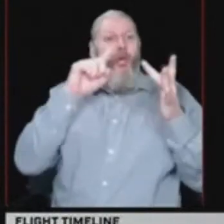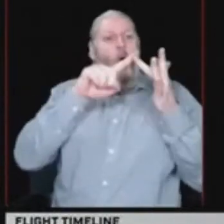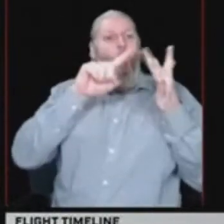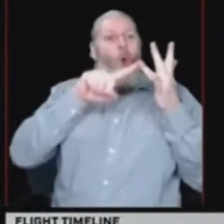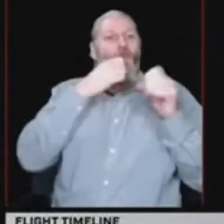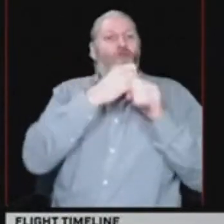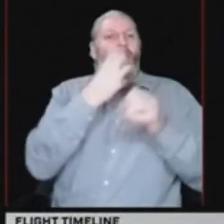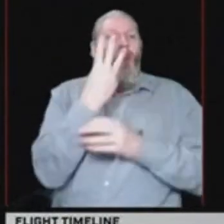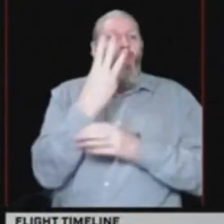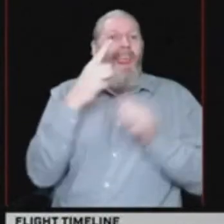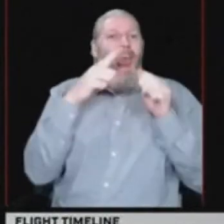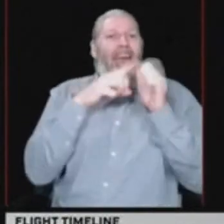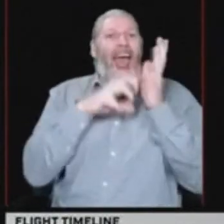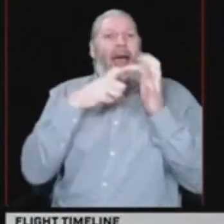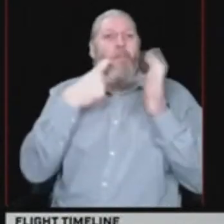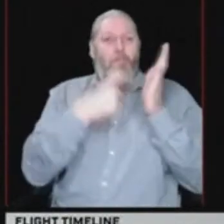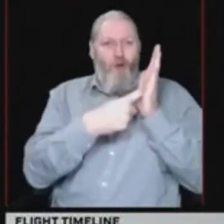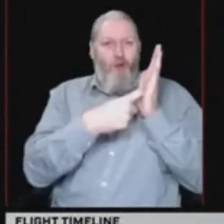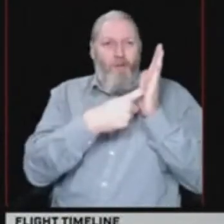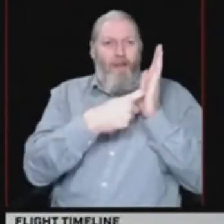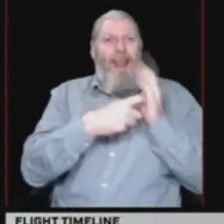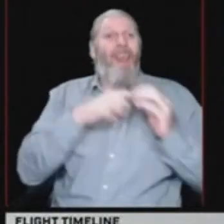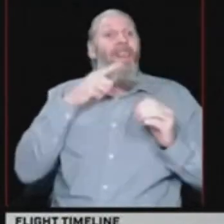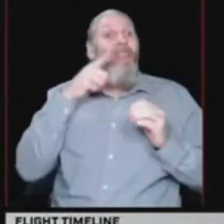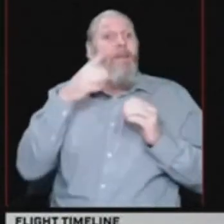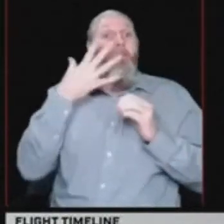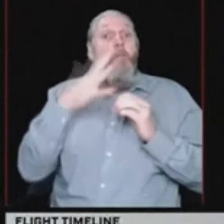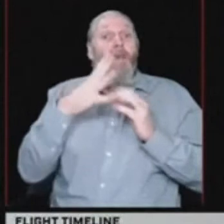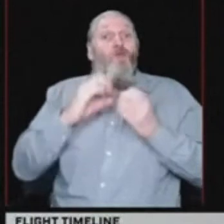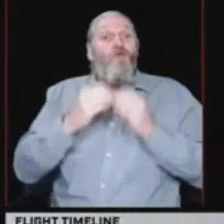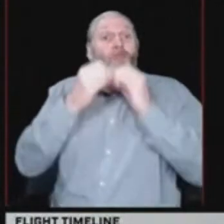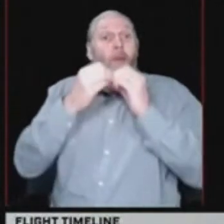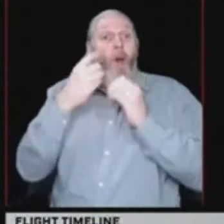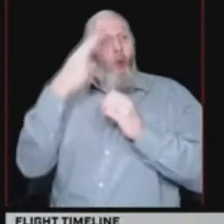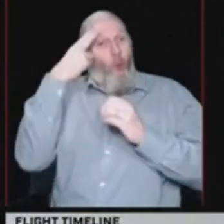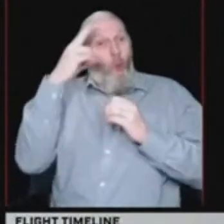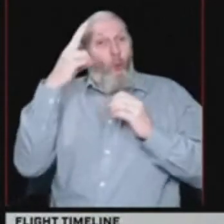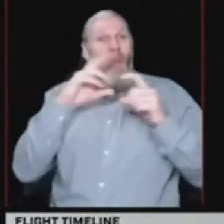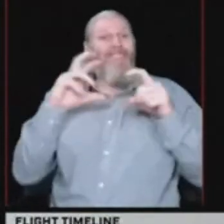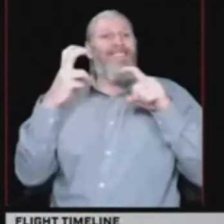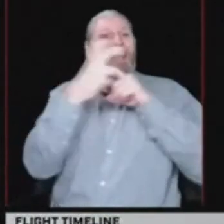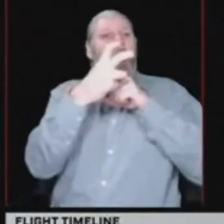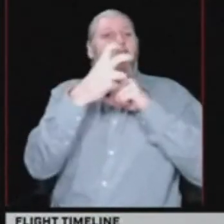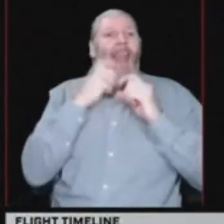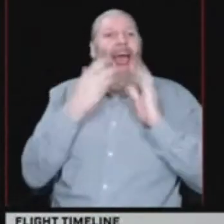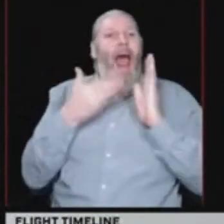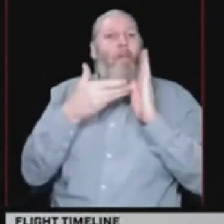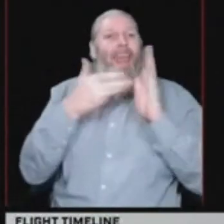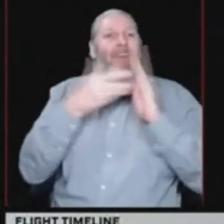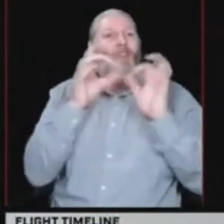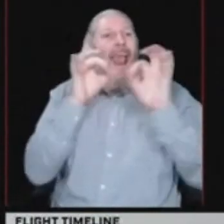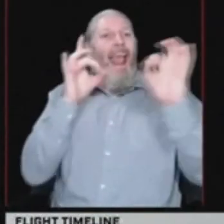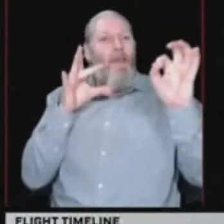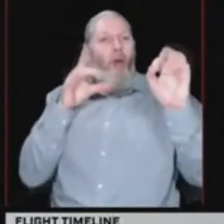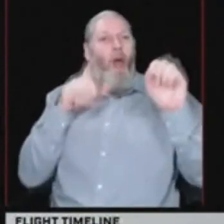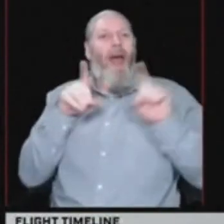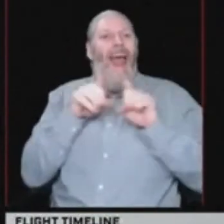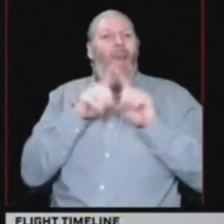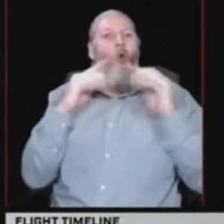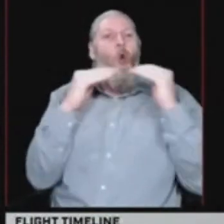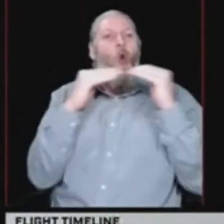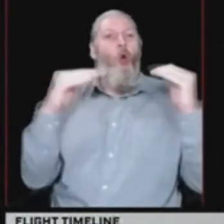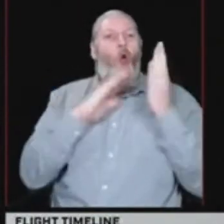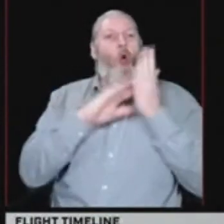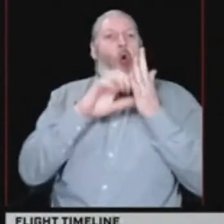known as the IOD, which is developed by the Satellite Applications Catapult and Horizon Technologies and is built by AAC